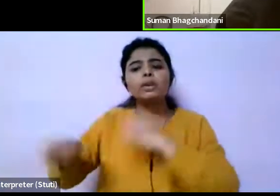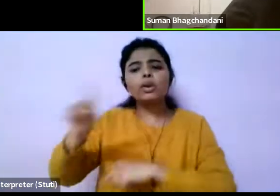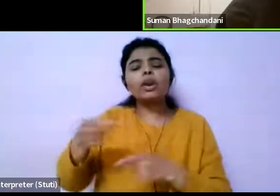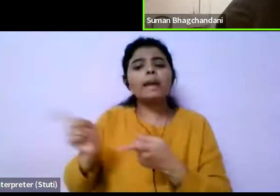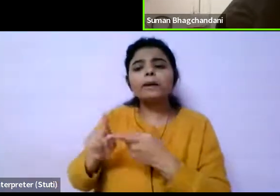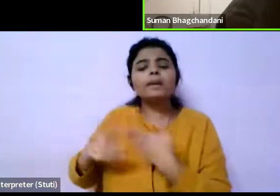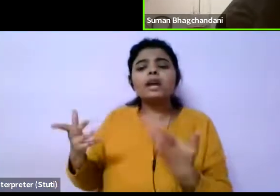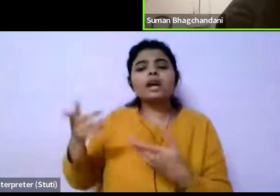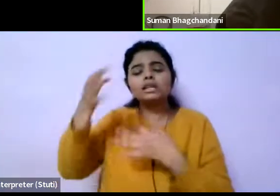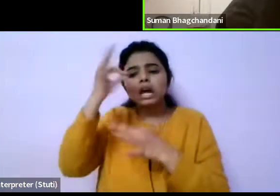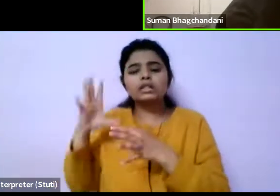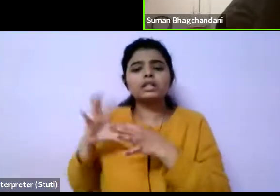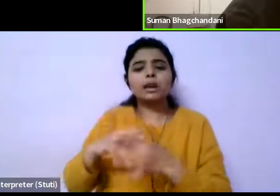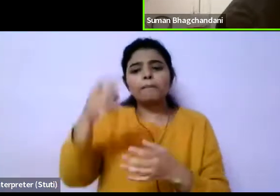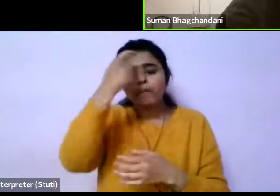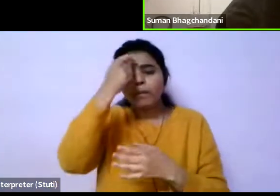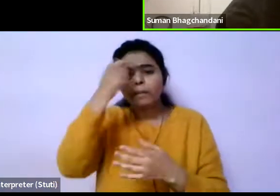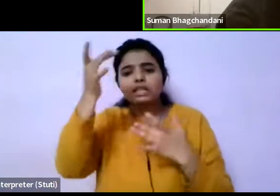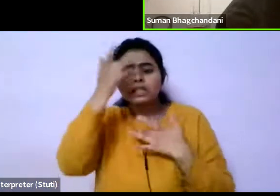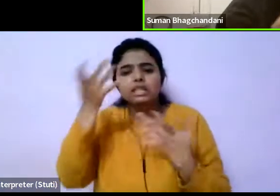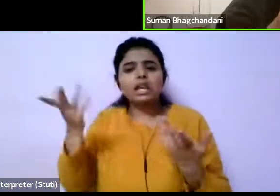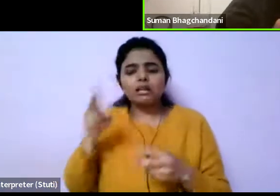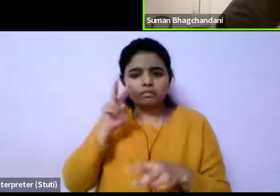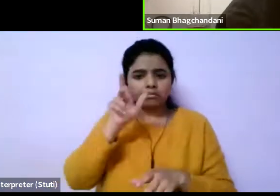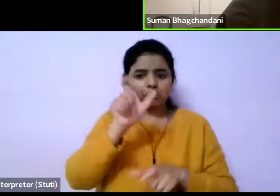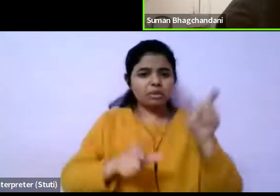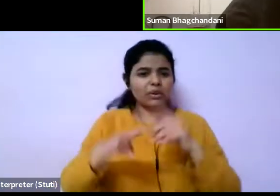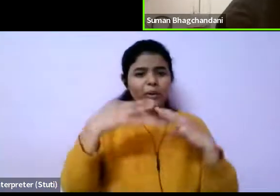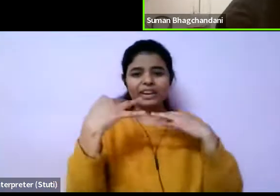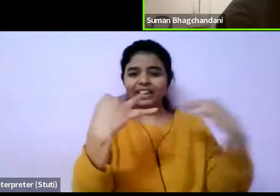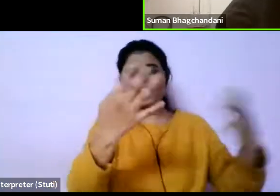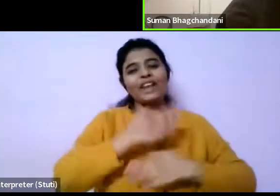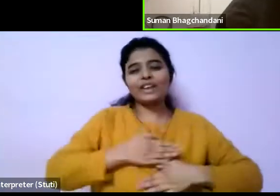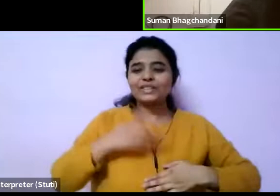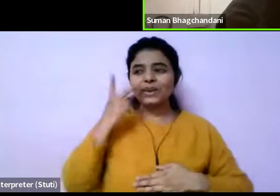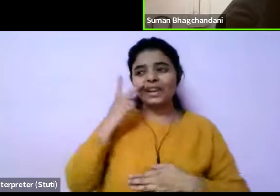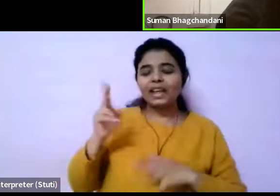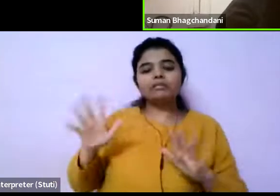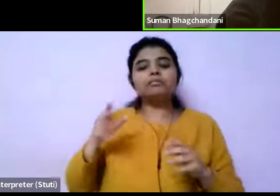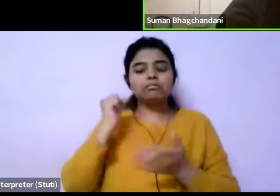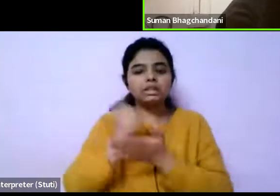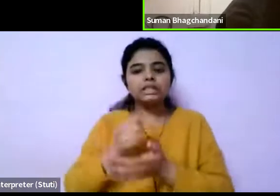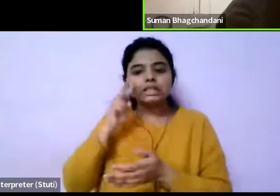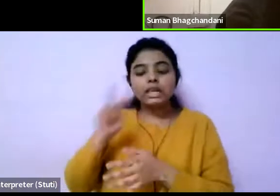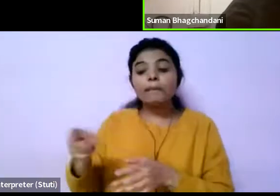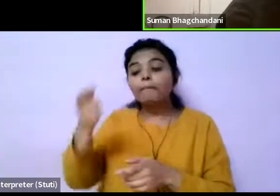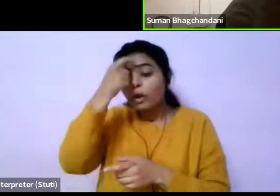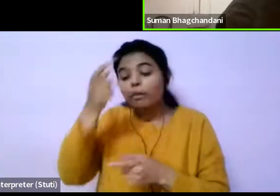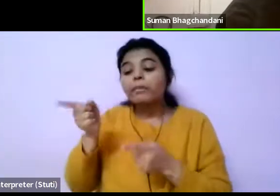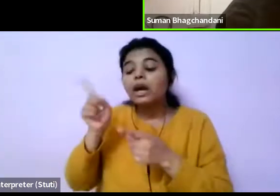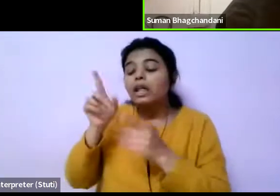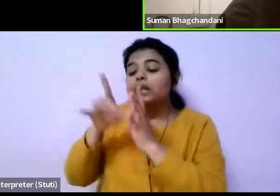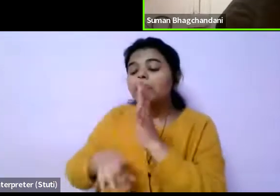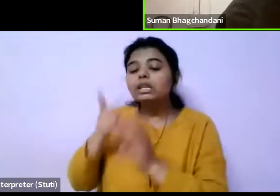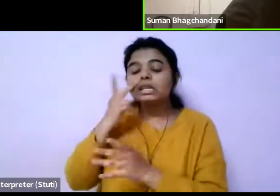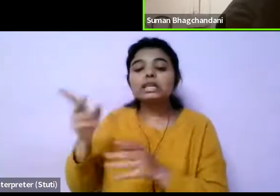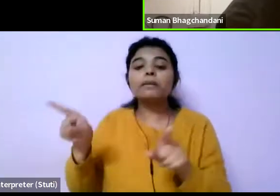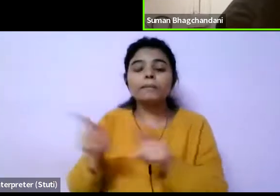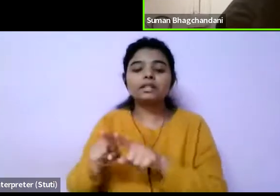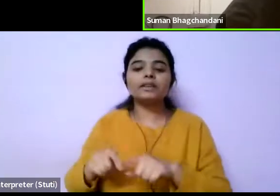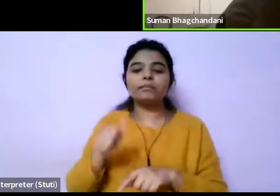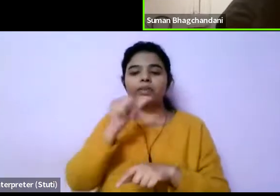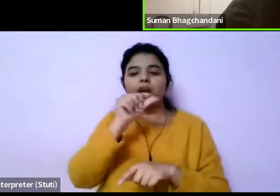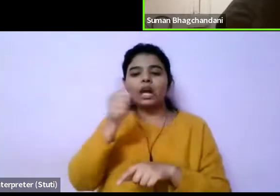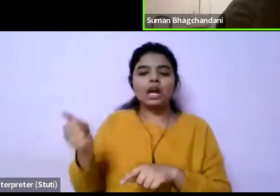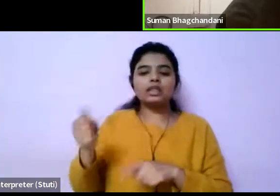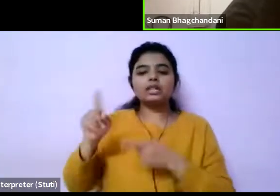rendition, and possibly engage them with the corporal exercise of the work produced. Elizabeth Dempster, in